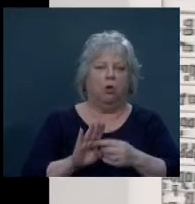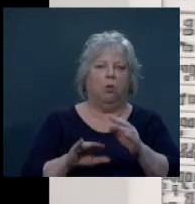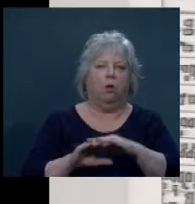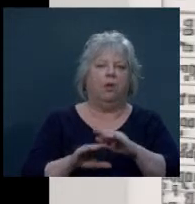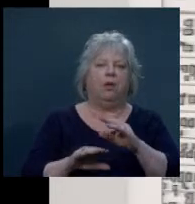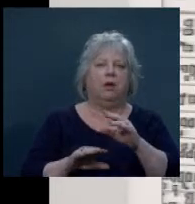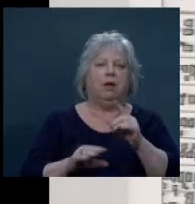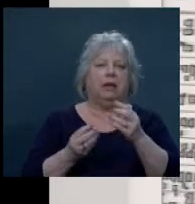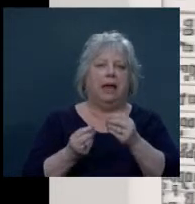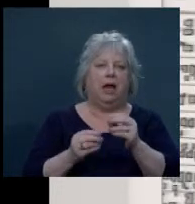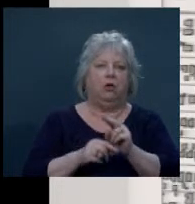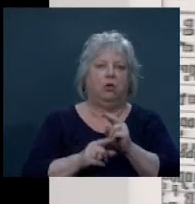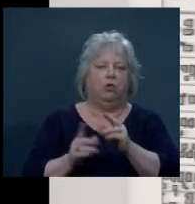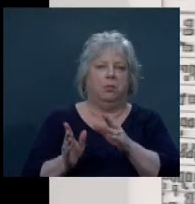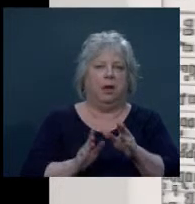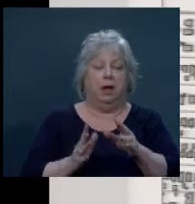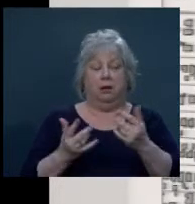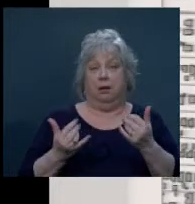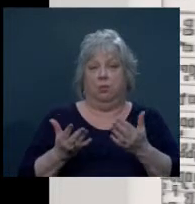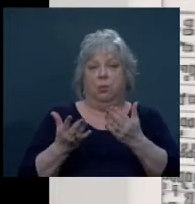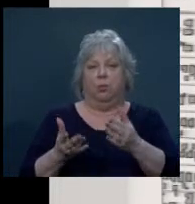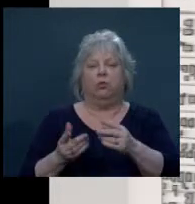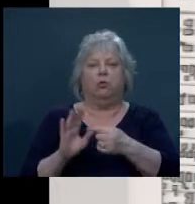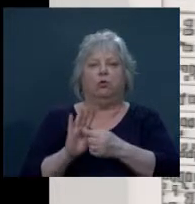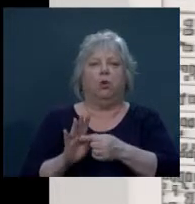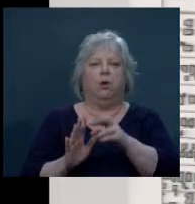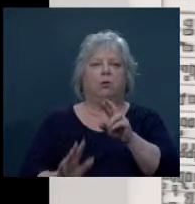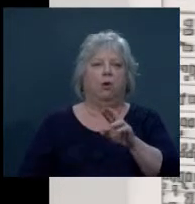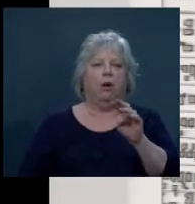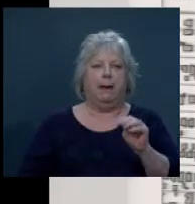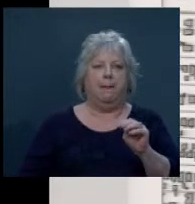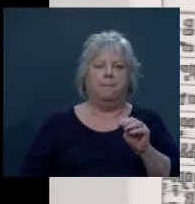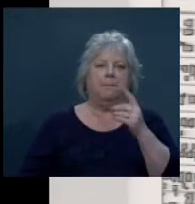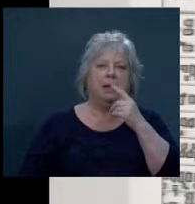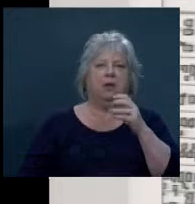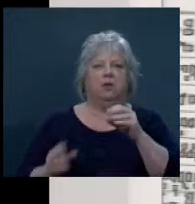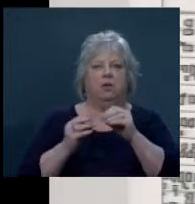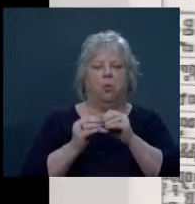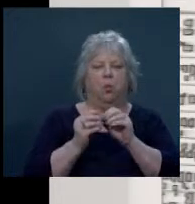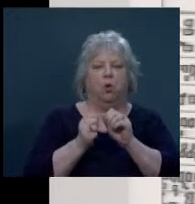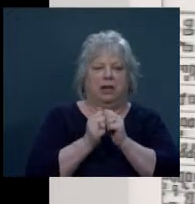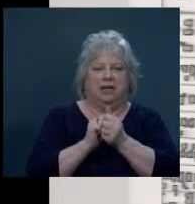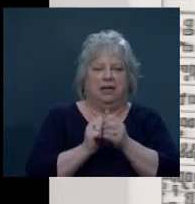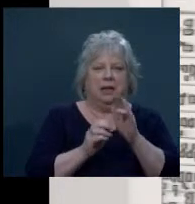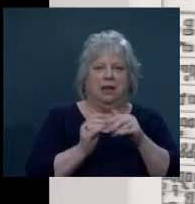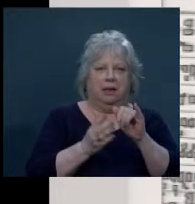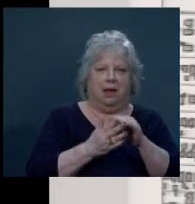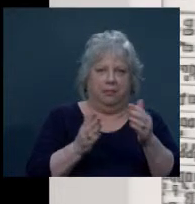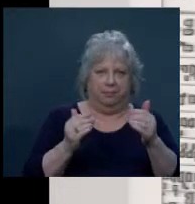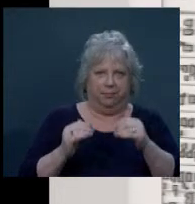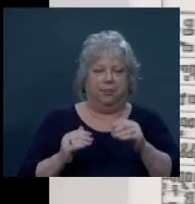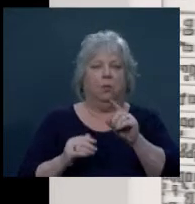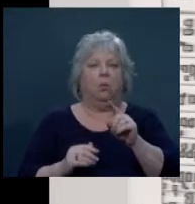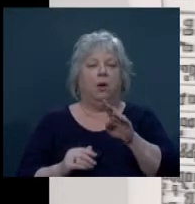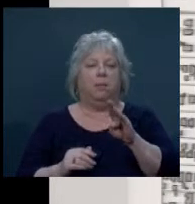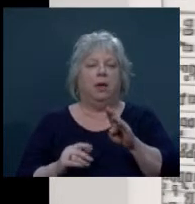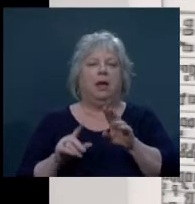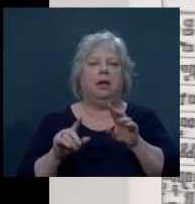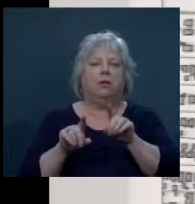RL. So the proposal is to show it as RM since it's more density than that. 1B, which is also